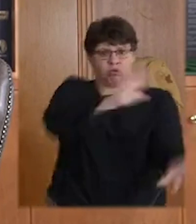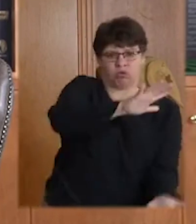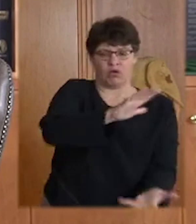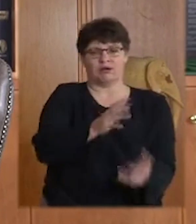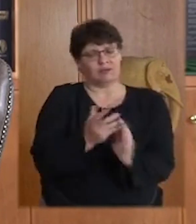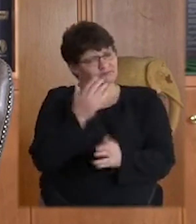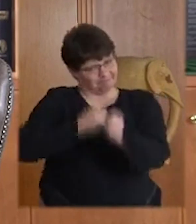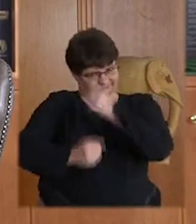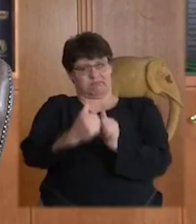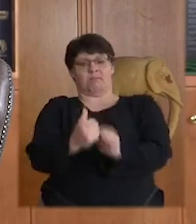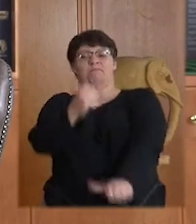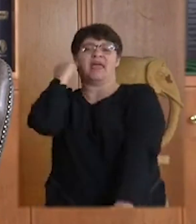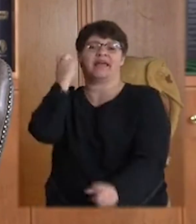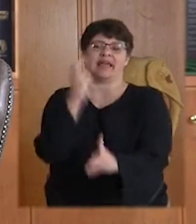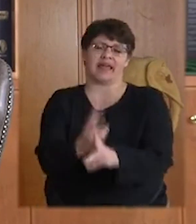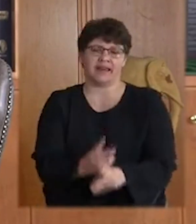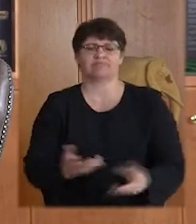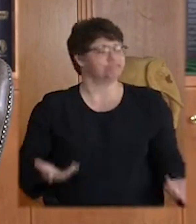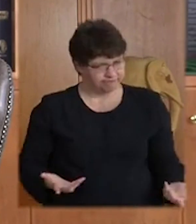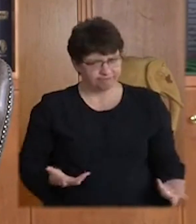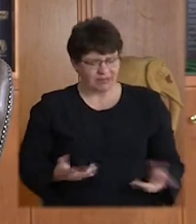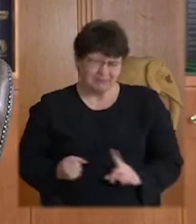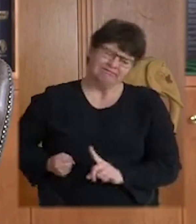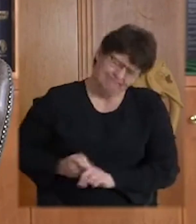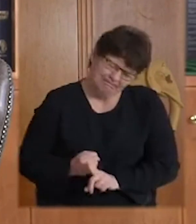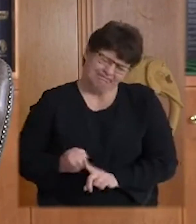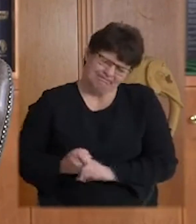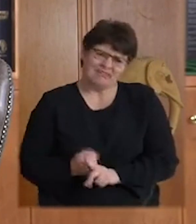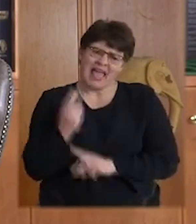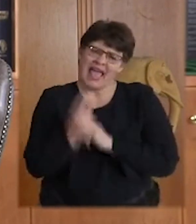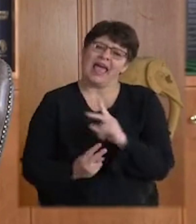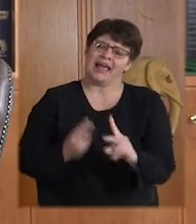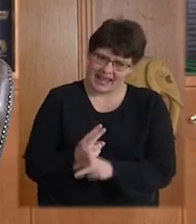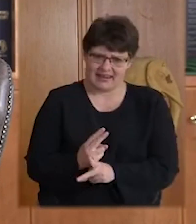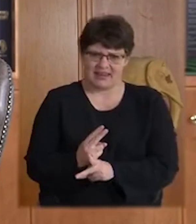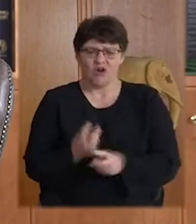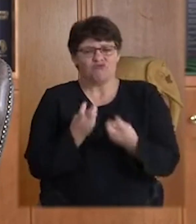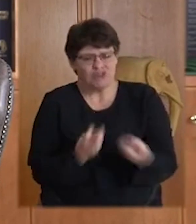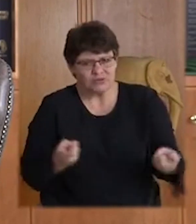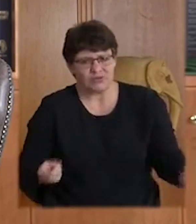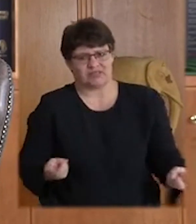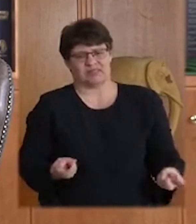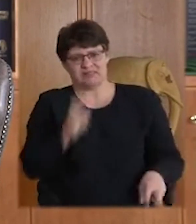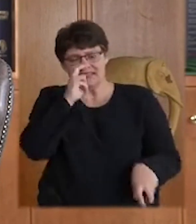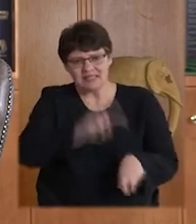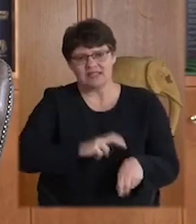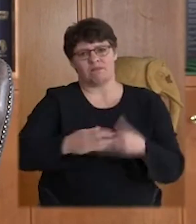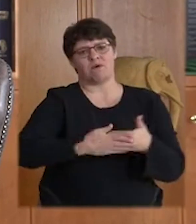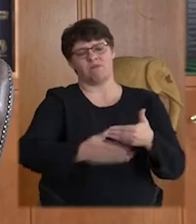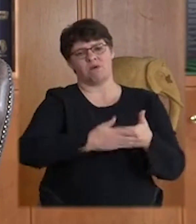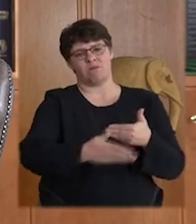It will take a great deal of effort and resources for our society and our economy to